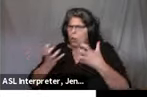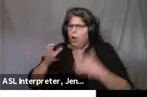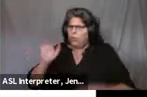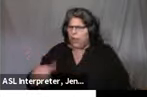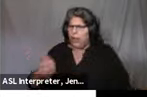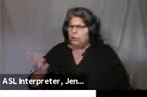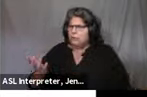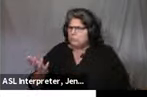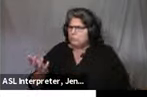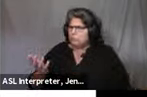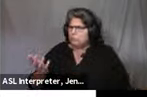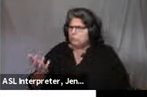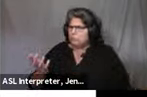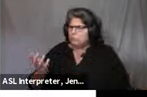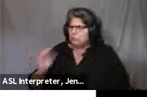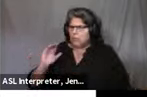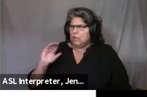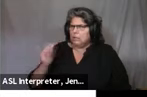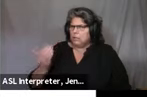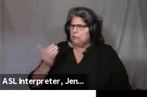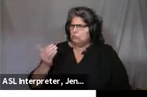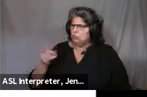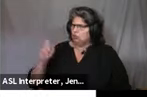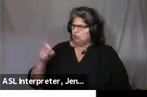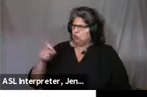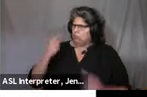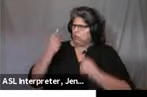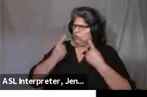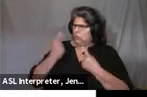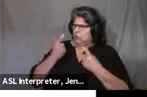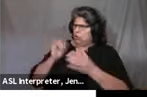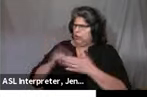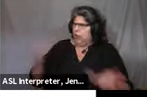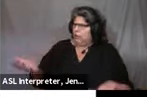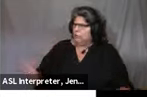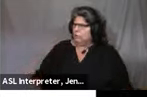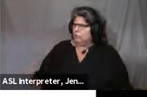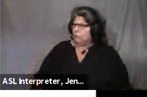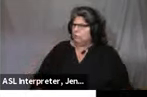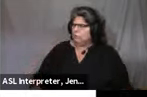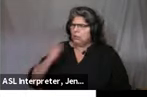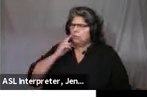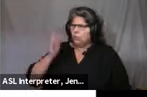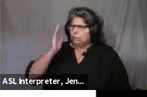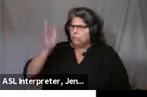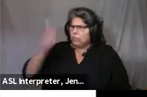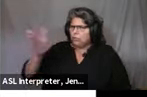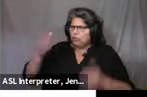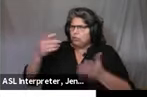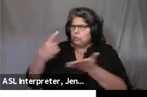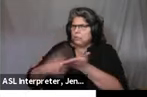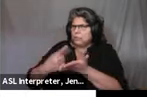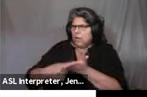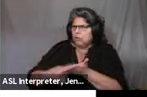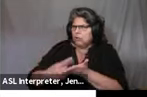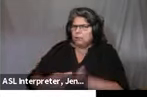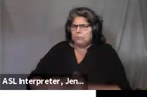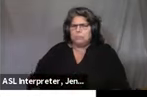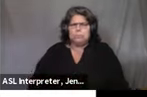So it seems to me that ought to be considered in future discussions.